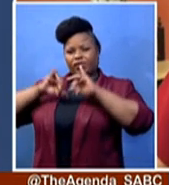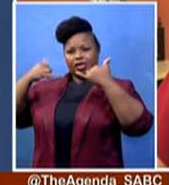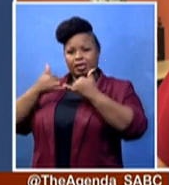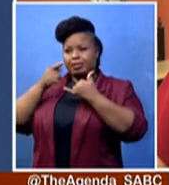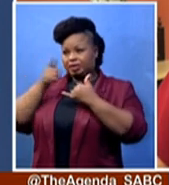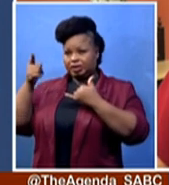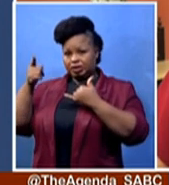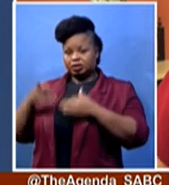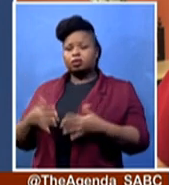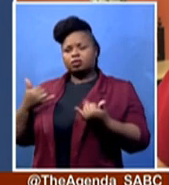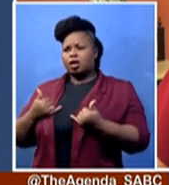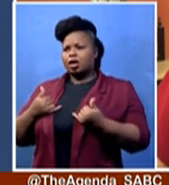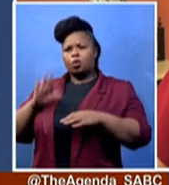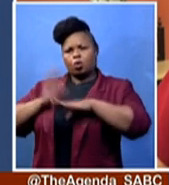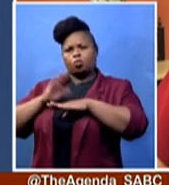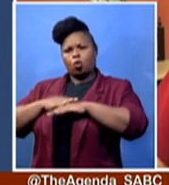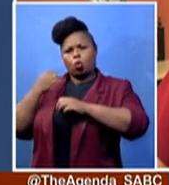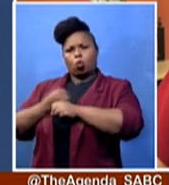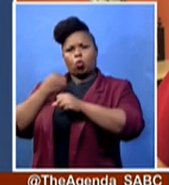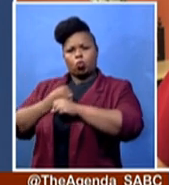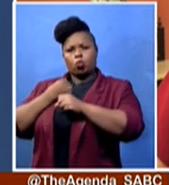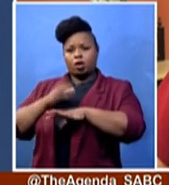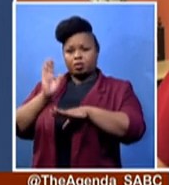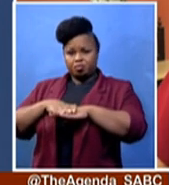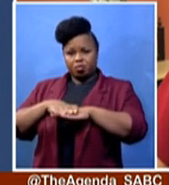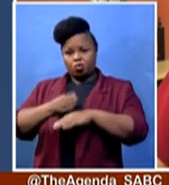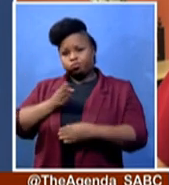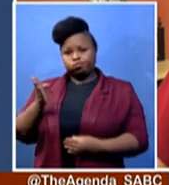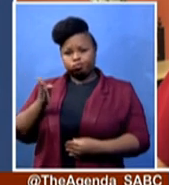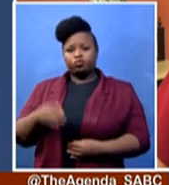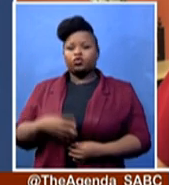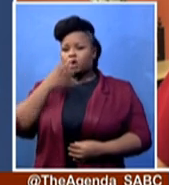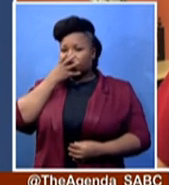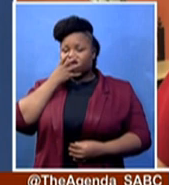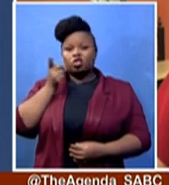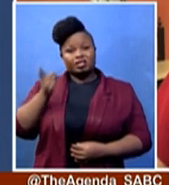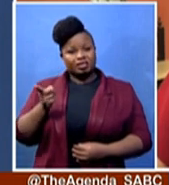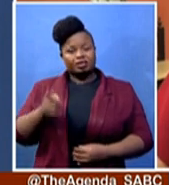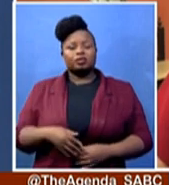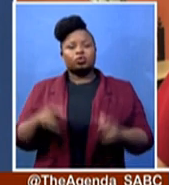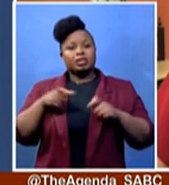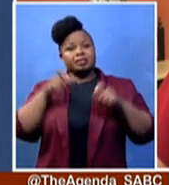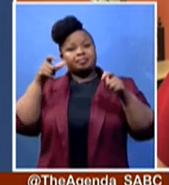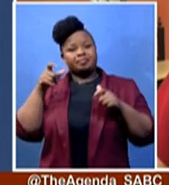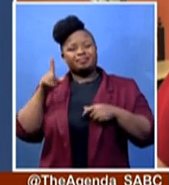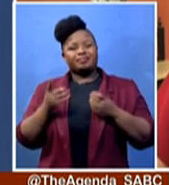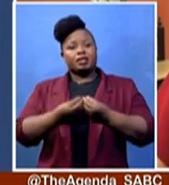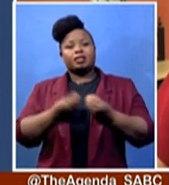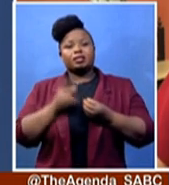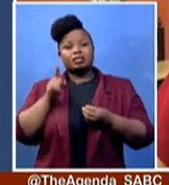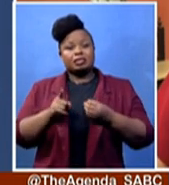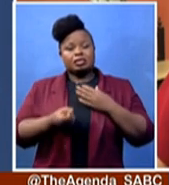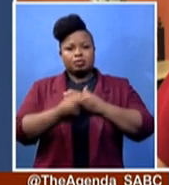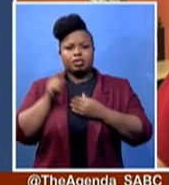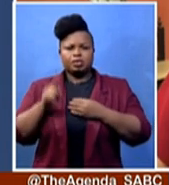their production in terms of oxygen. This is one of the big factors in India, I understand. Give us the state of play with regards to